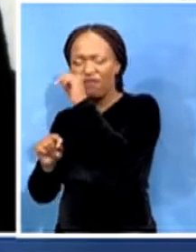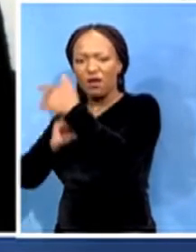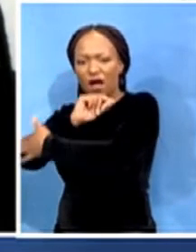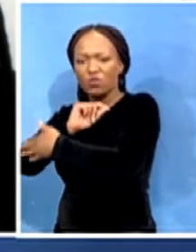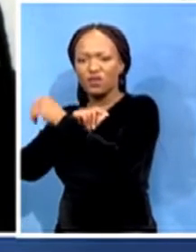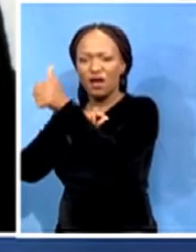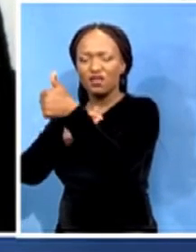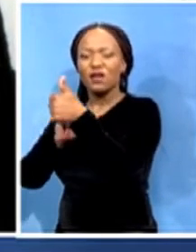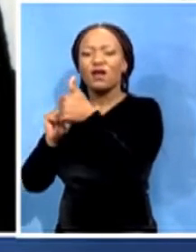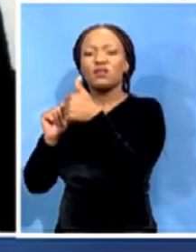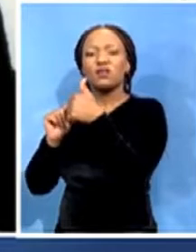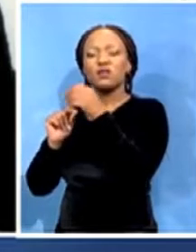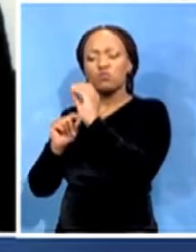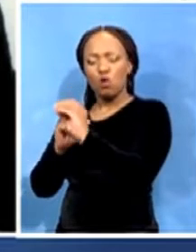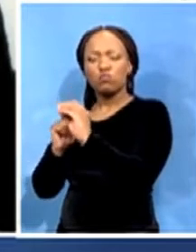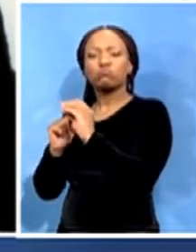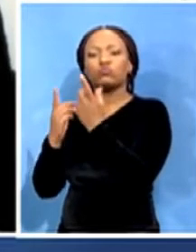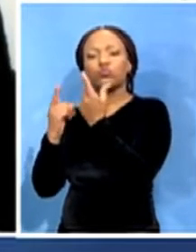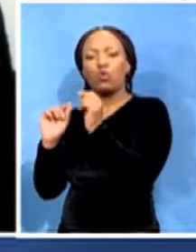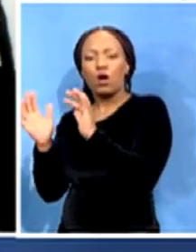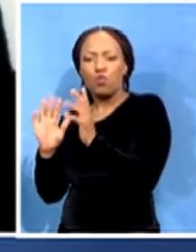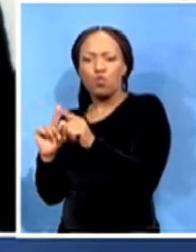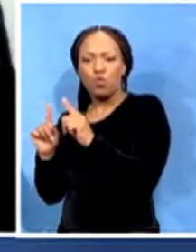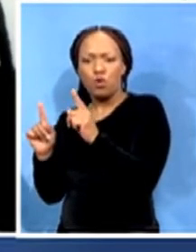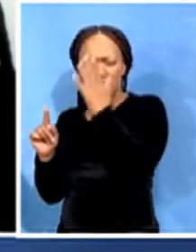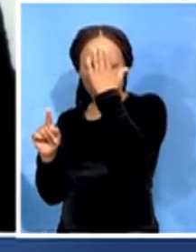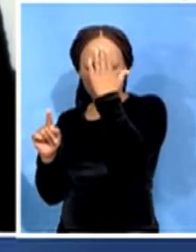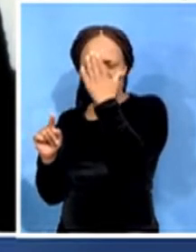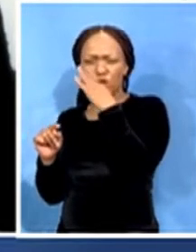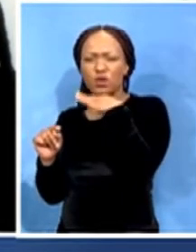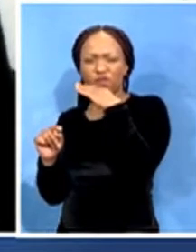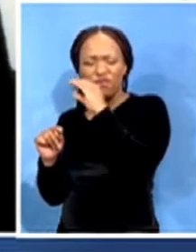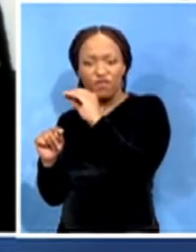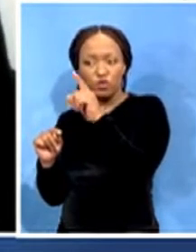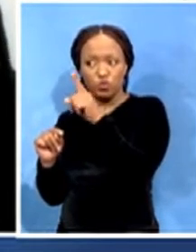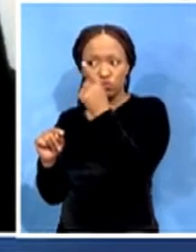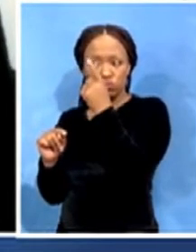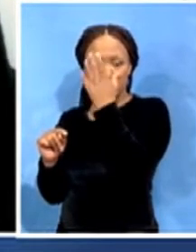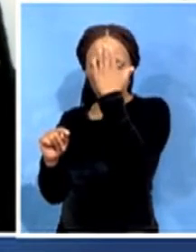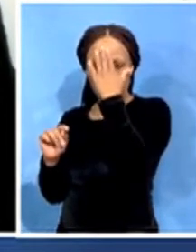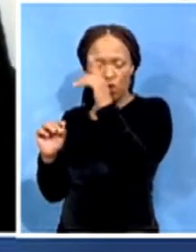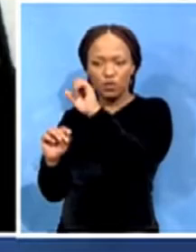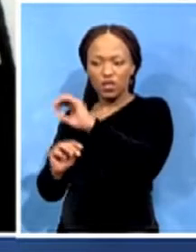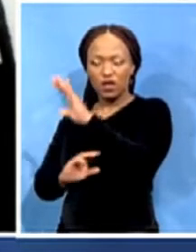Do we know enough? Do you have a sense that South Africans know enough about this Constitution?